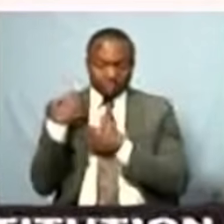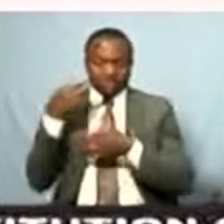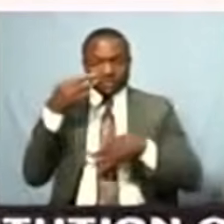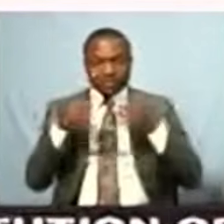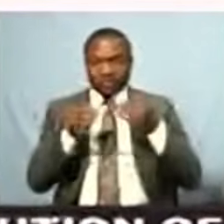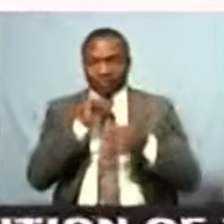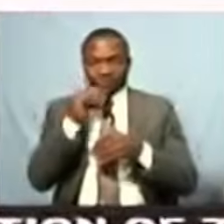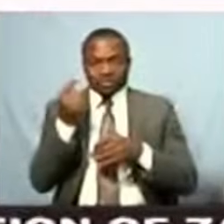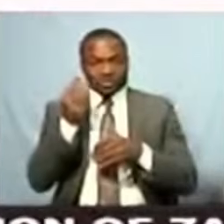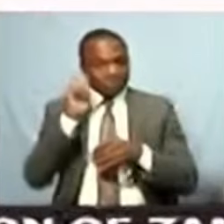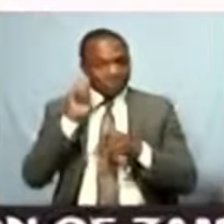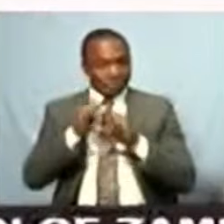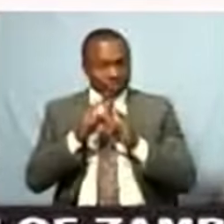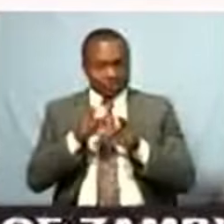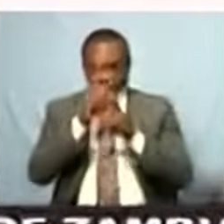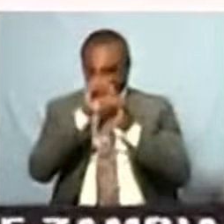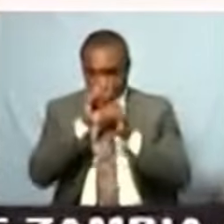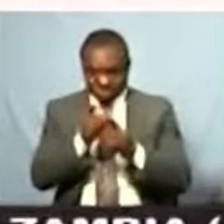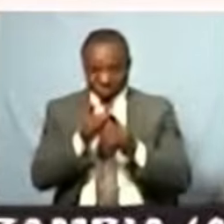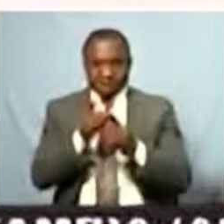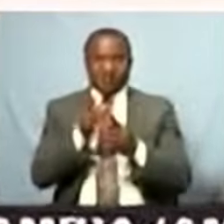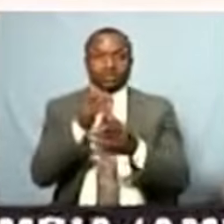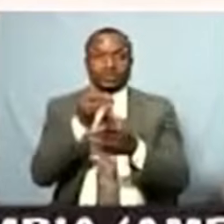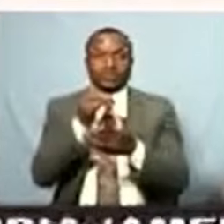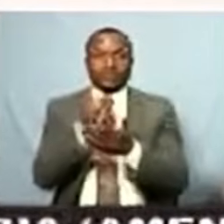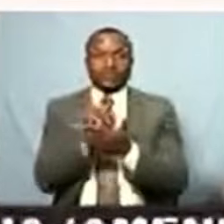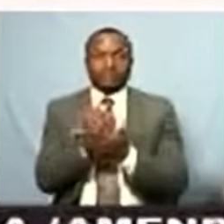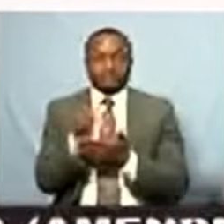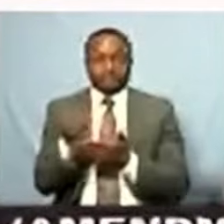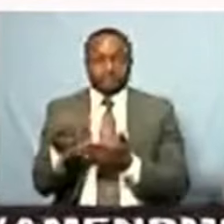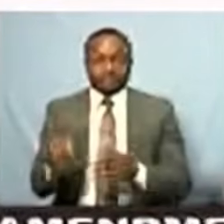not only to hear but also determine matters.